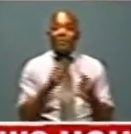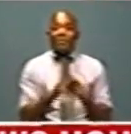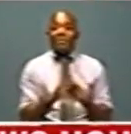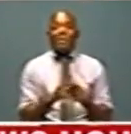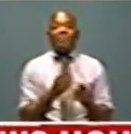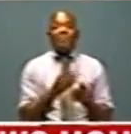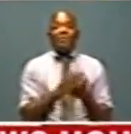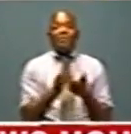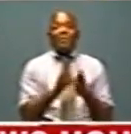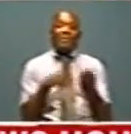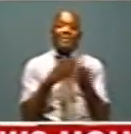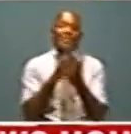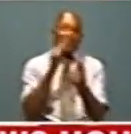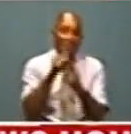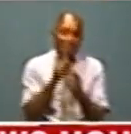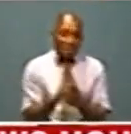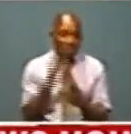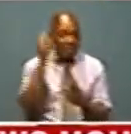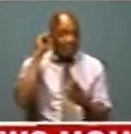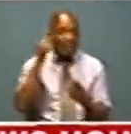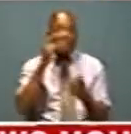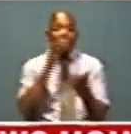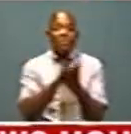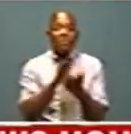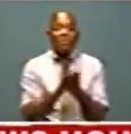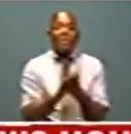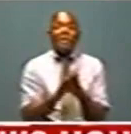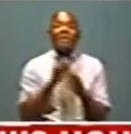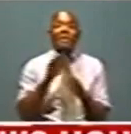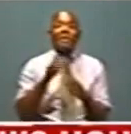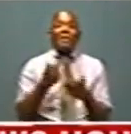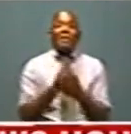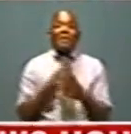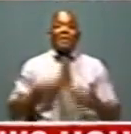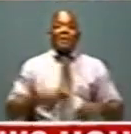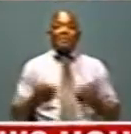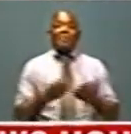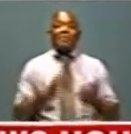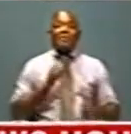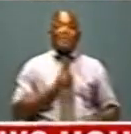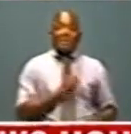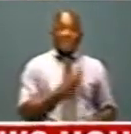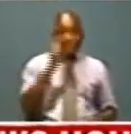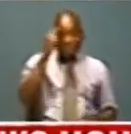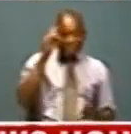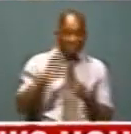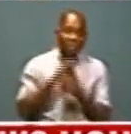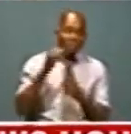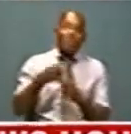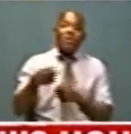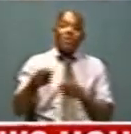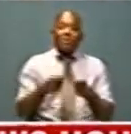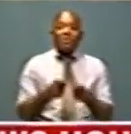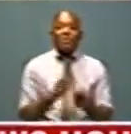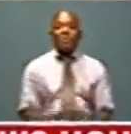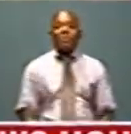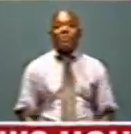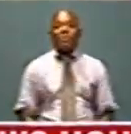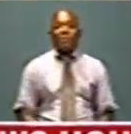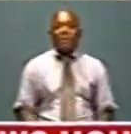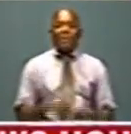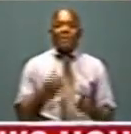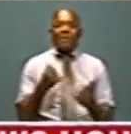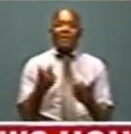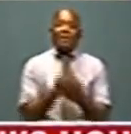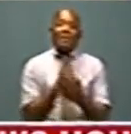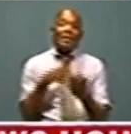to achieve set targets. He assured staff of the Ghana Health Service of government's commitment to control the epidemic. Ghana